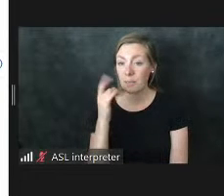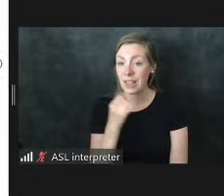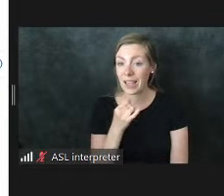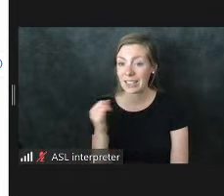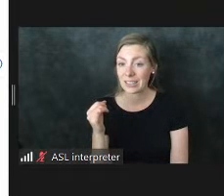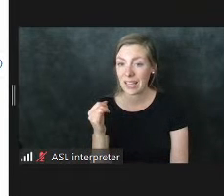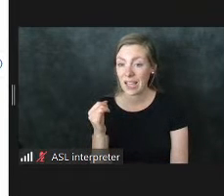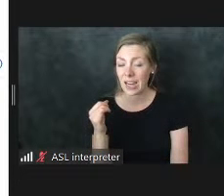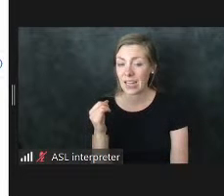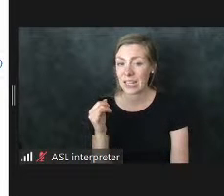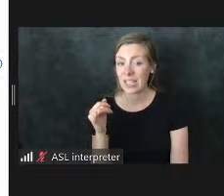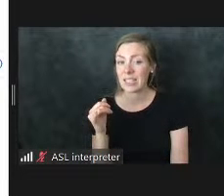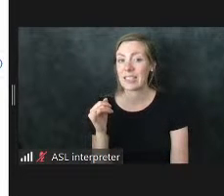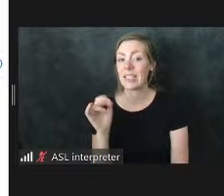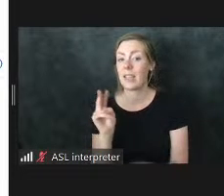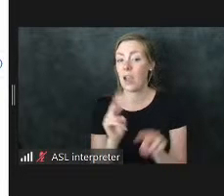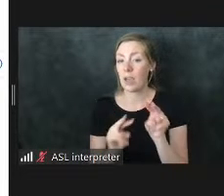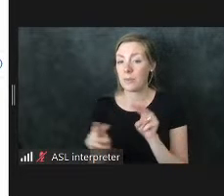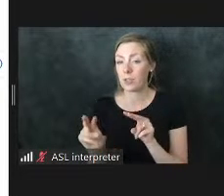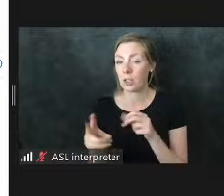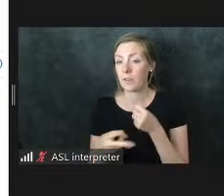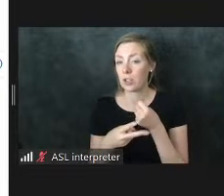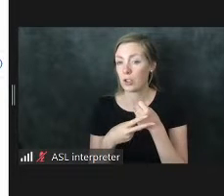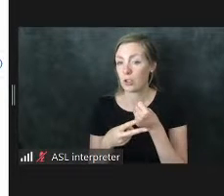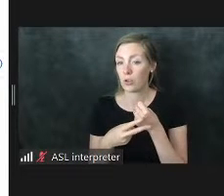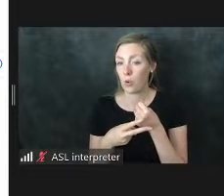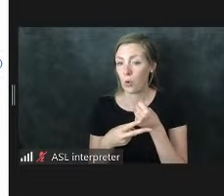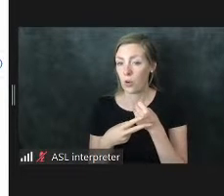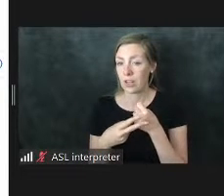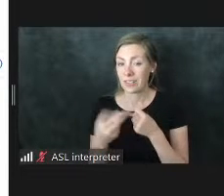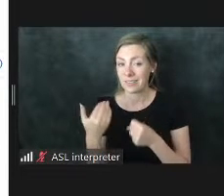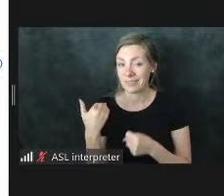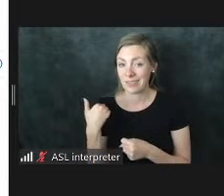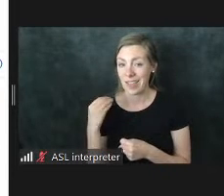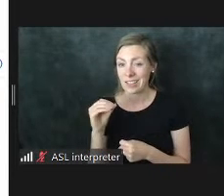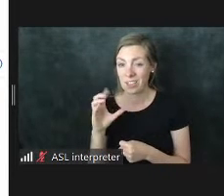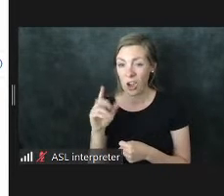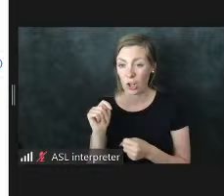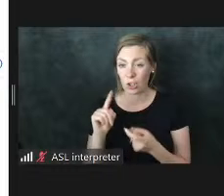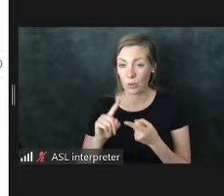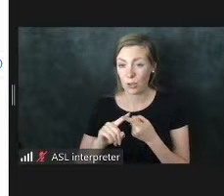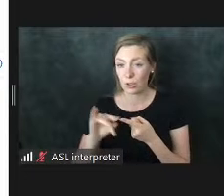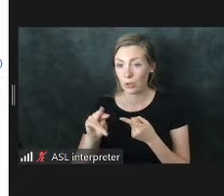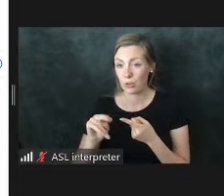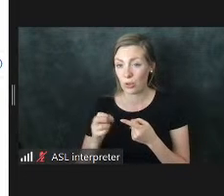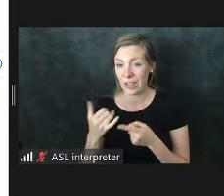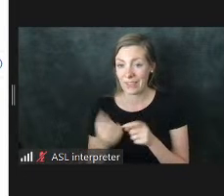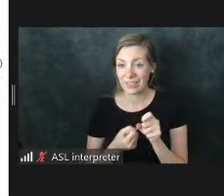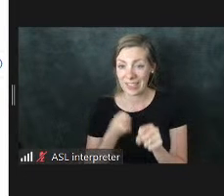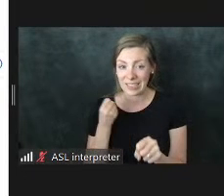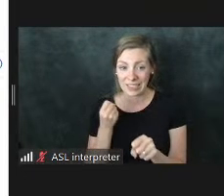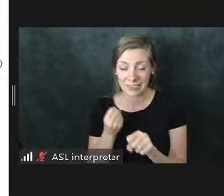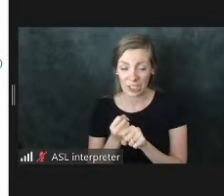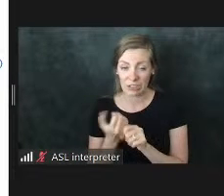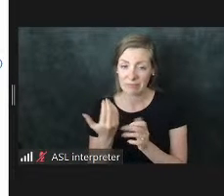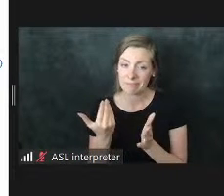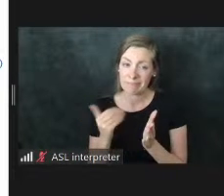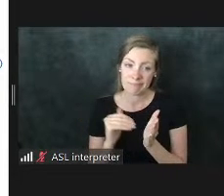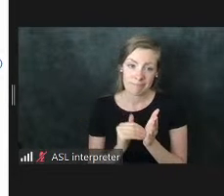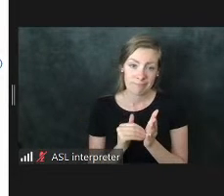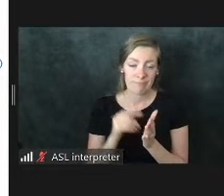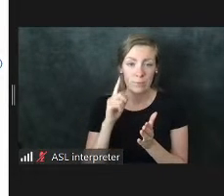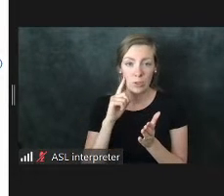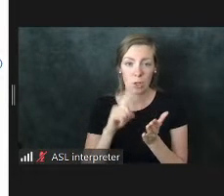observed storage this year since the last October to June of this year. And again, you're seeing just this really